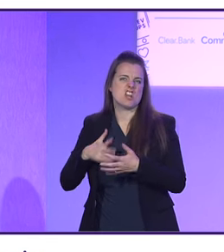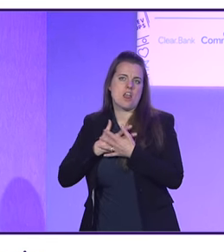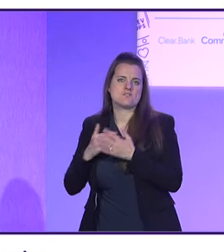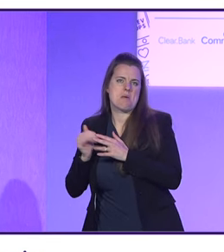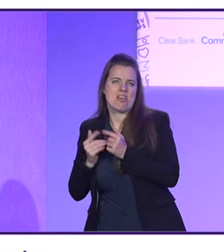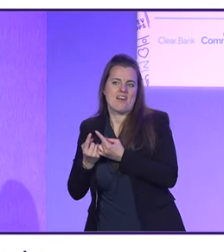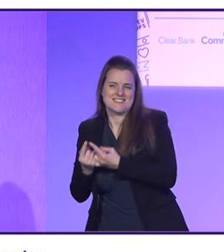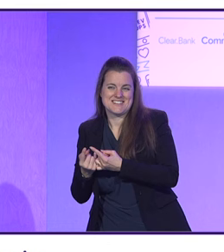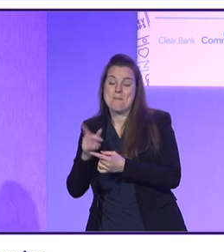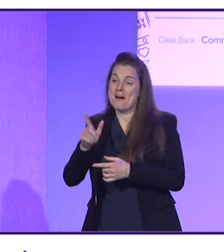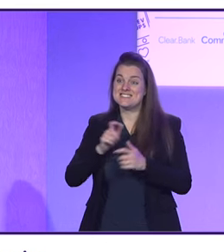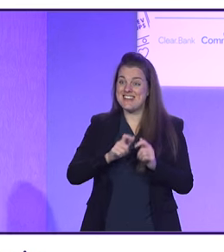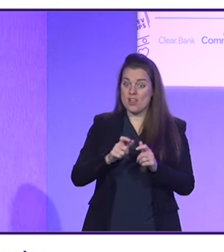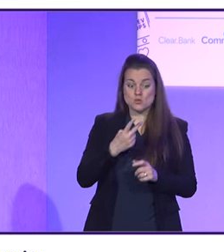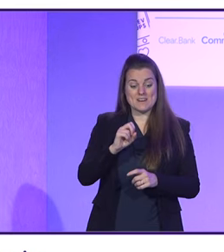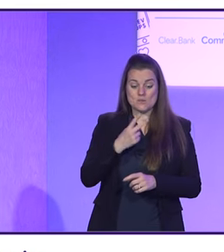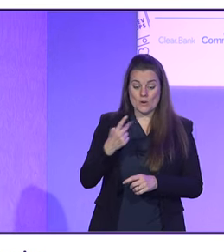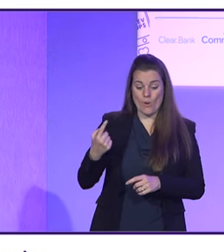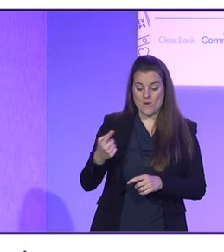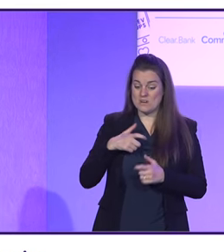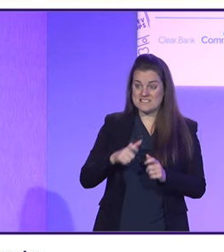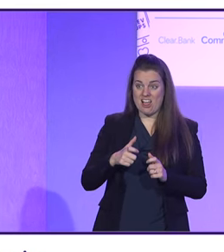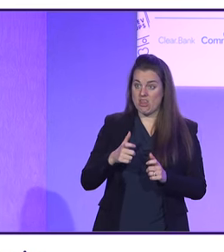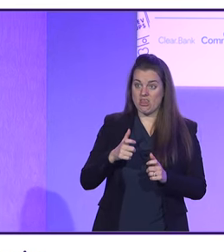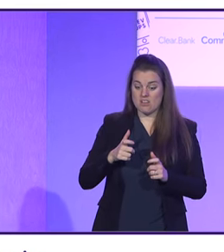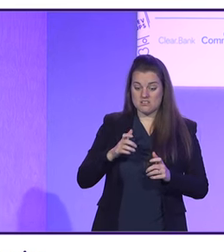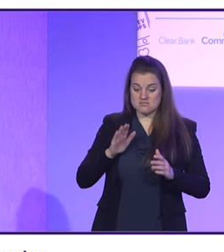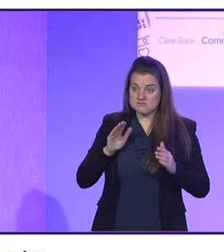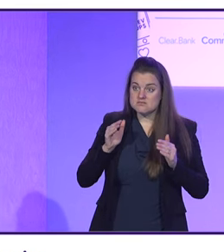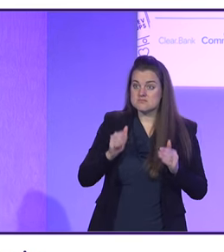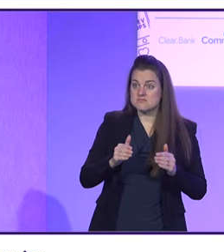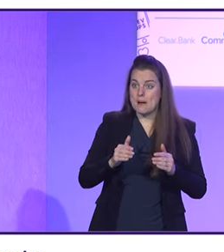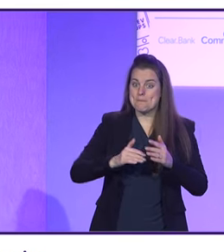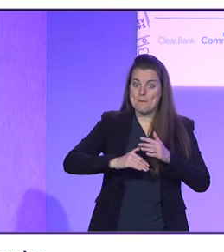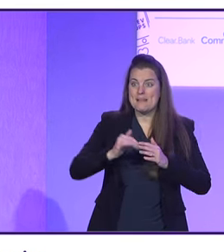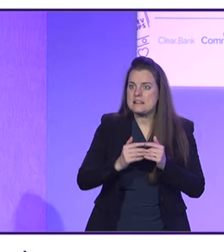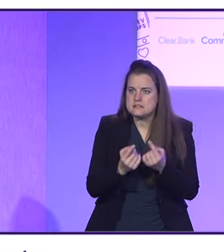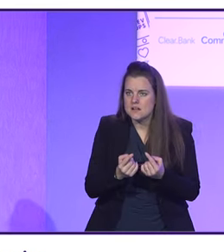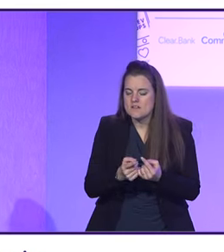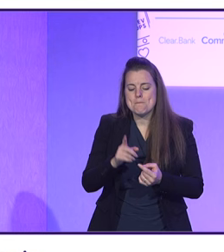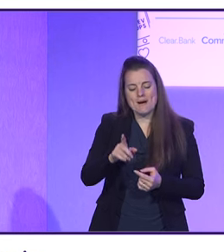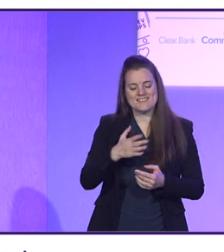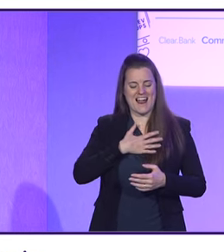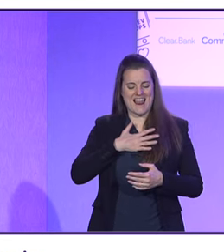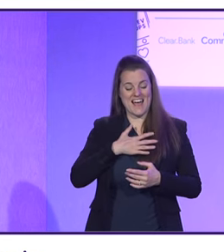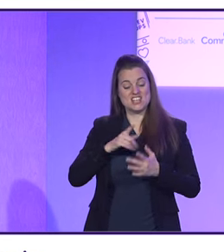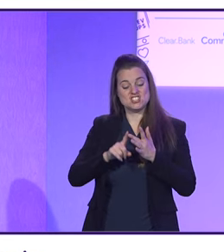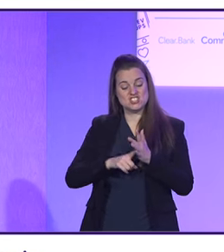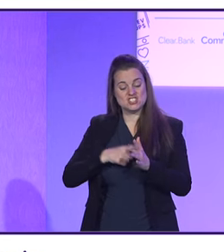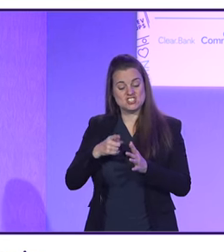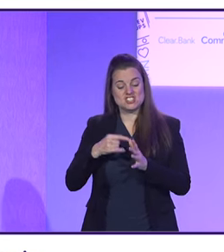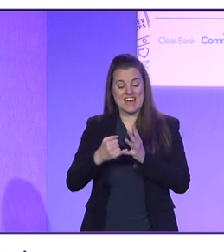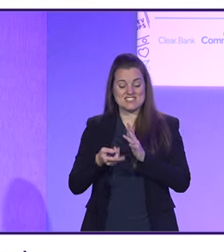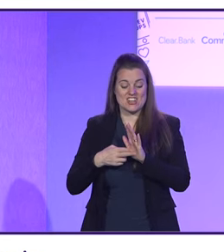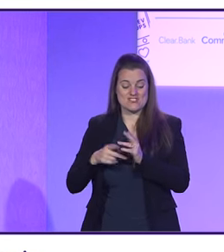still caring about building our own stuff. But what I really like about Jason Yee's reply to this in 2021 is that